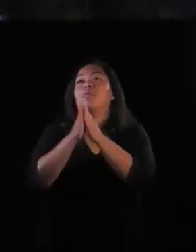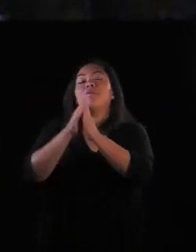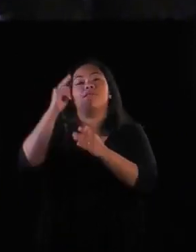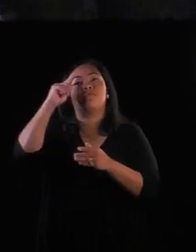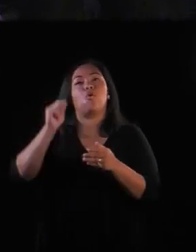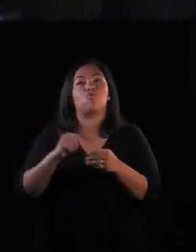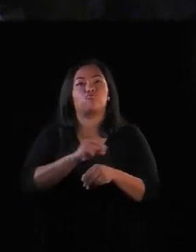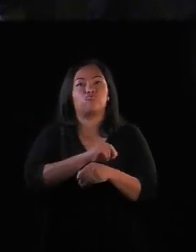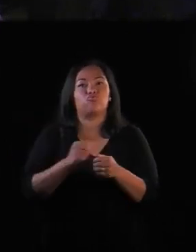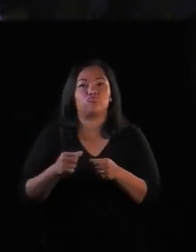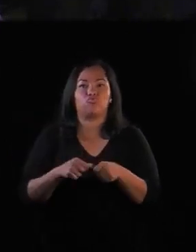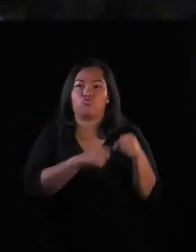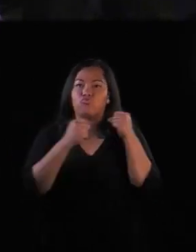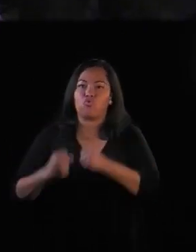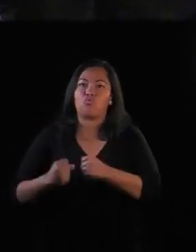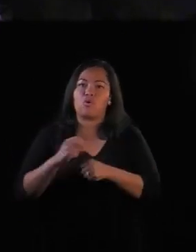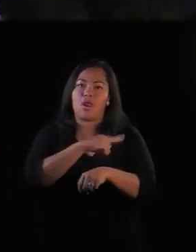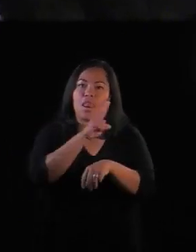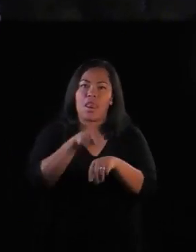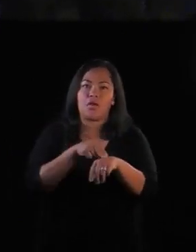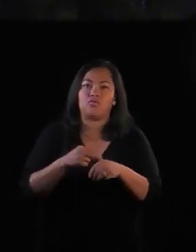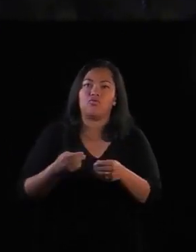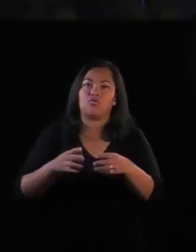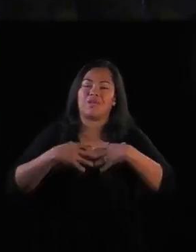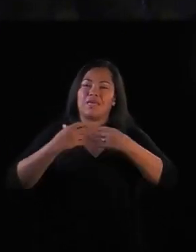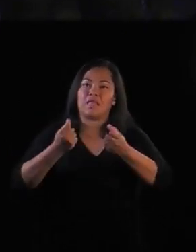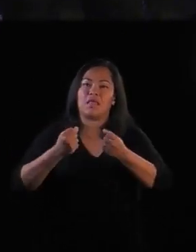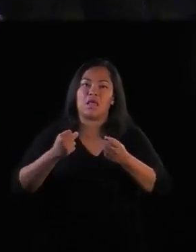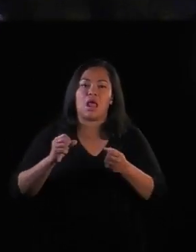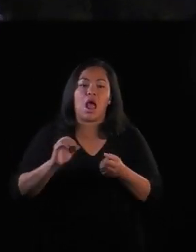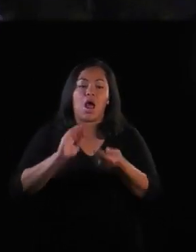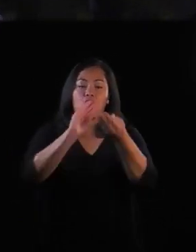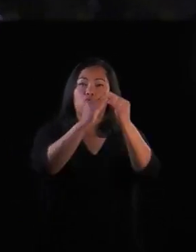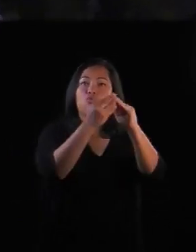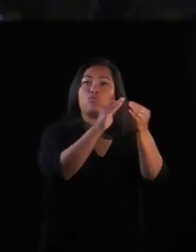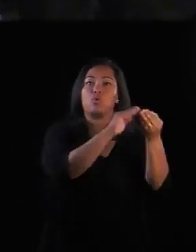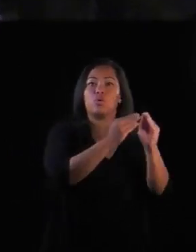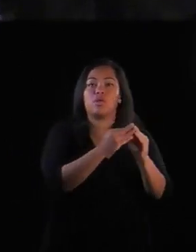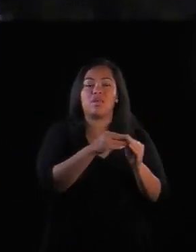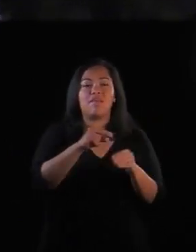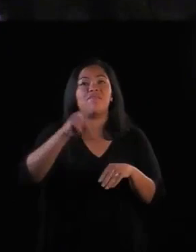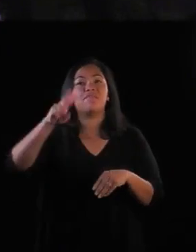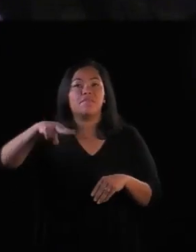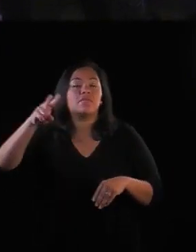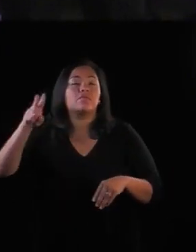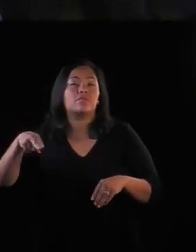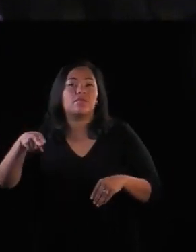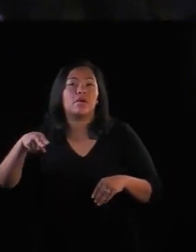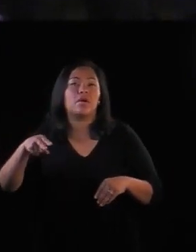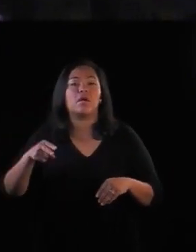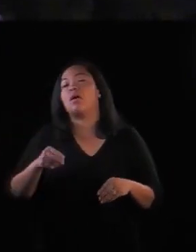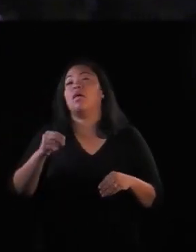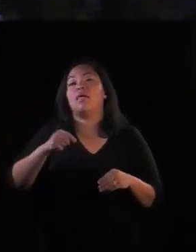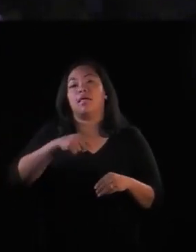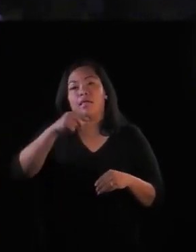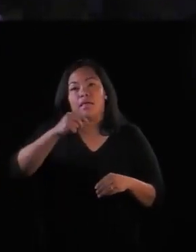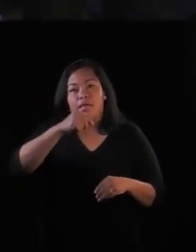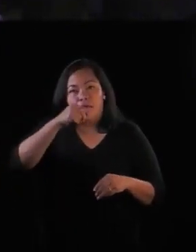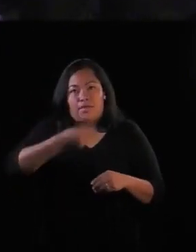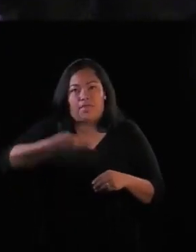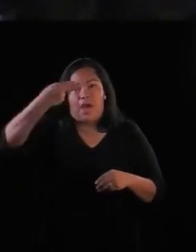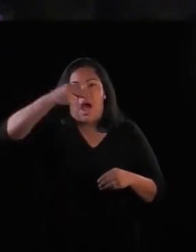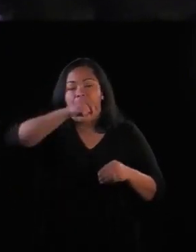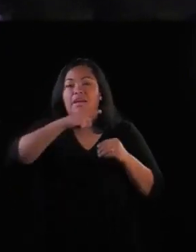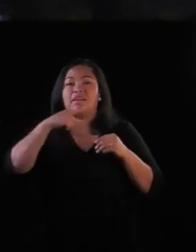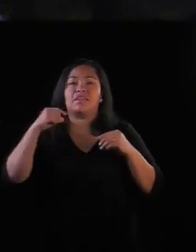every single body, over our community, Father, over Victorville, God, over the high desert. God, would you